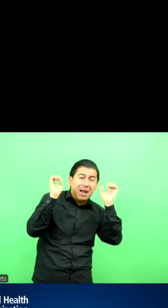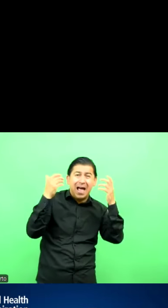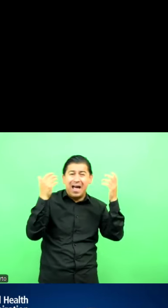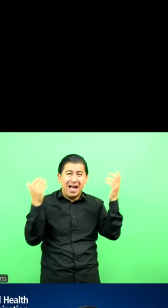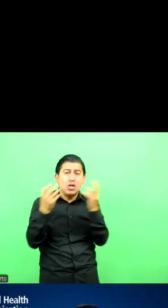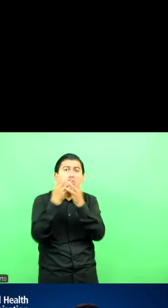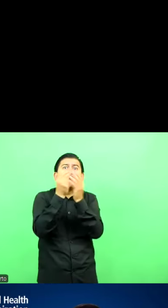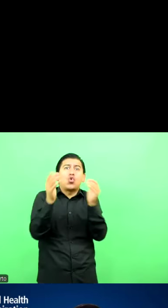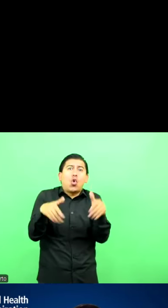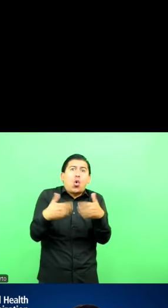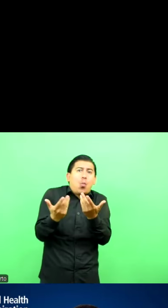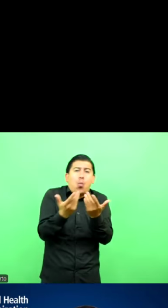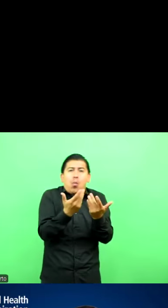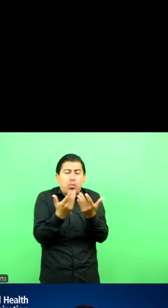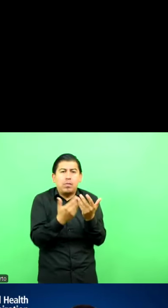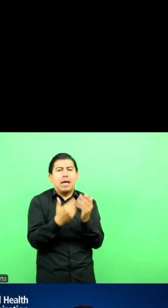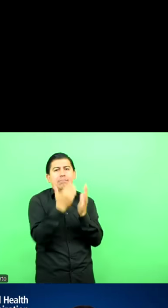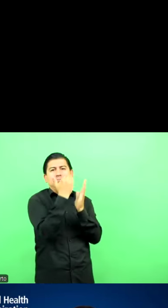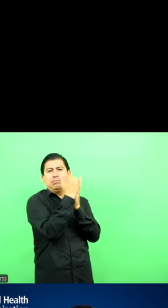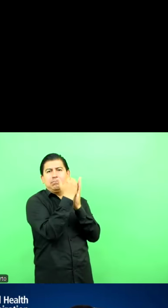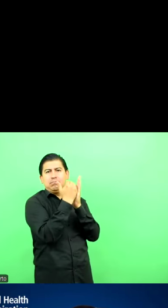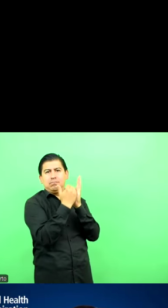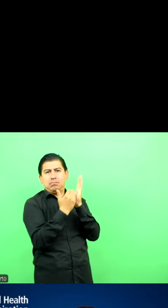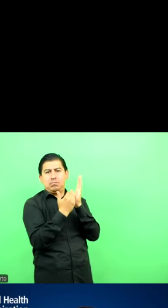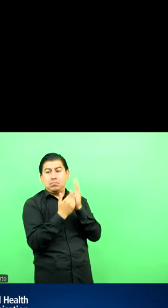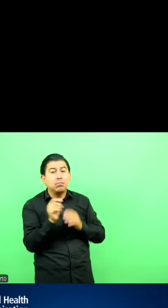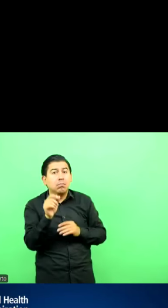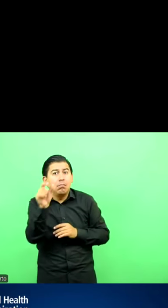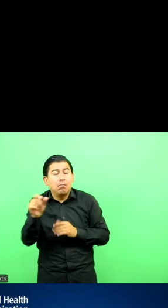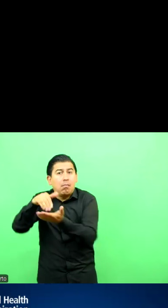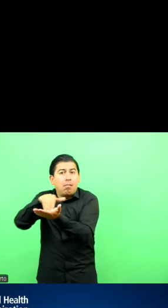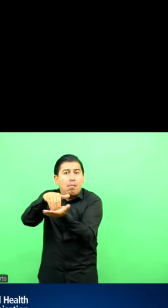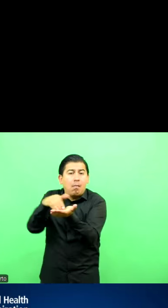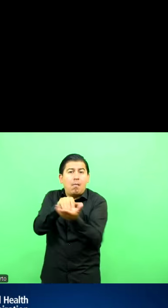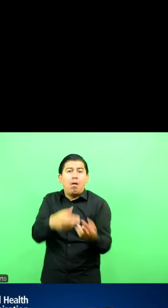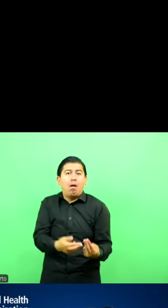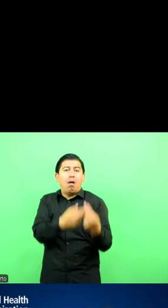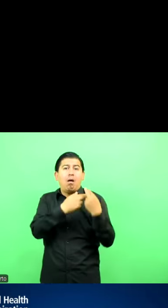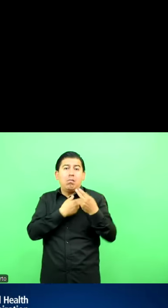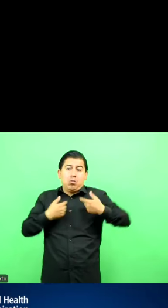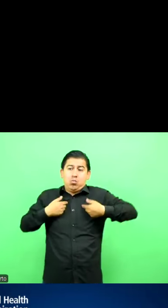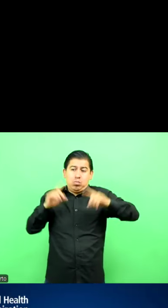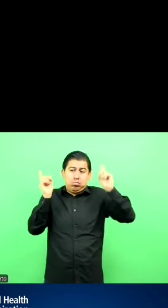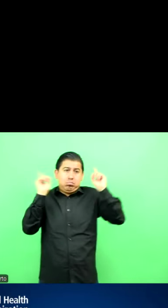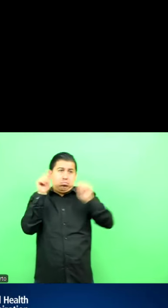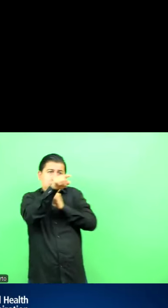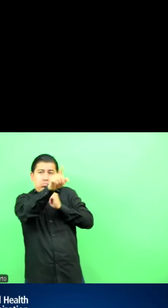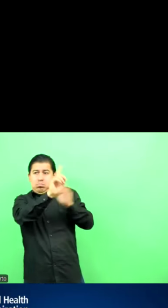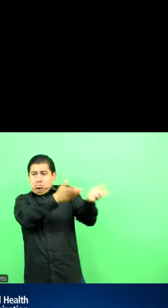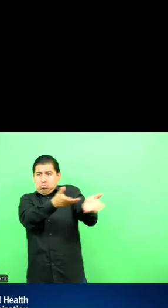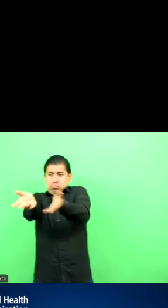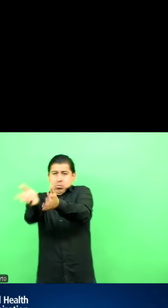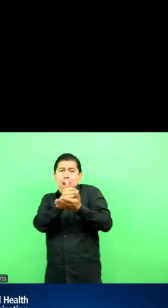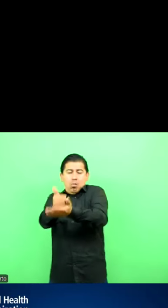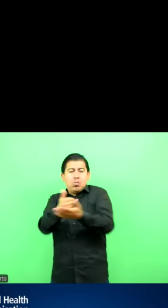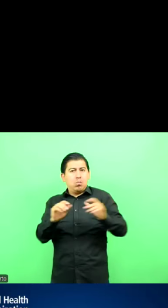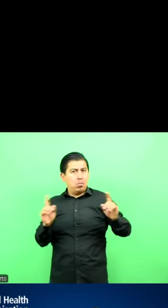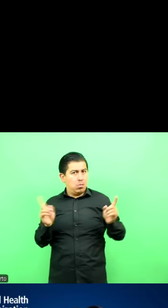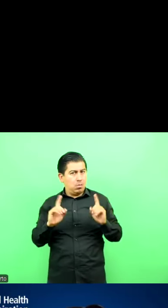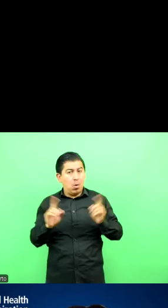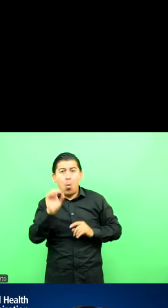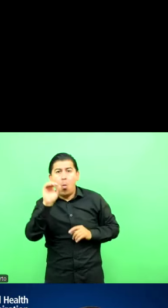Because when you look into the sustainable development goals, these sustainable development goals are also interdependent.